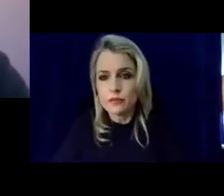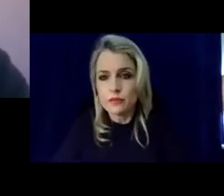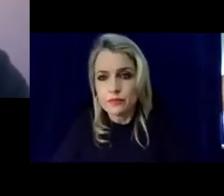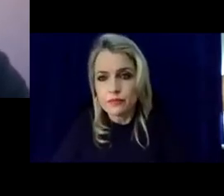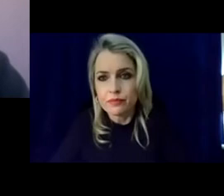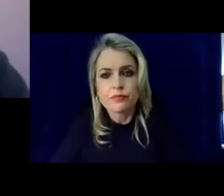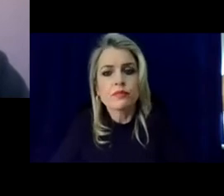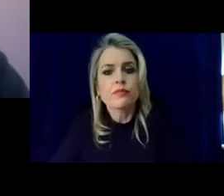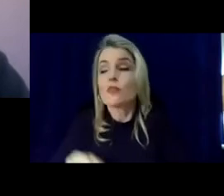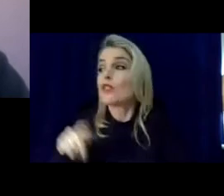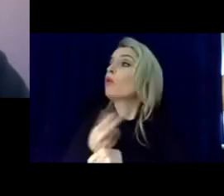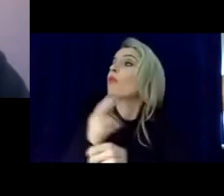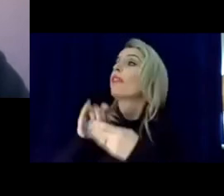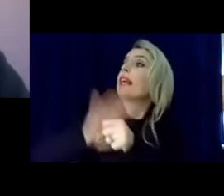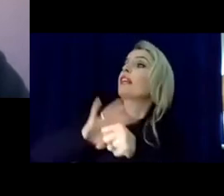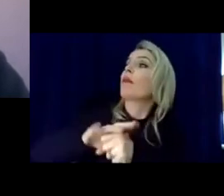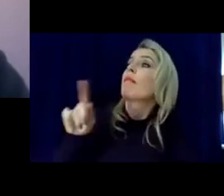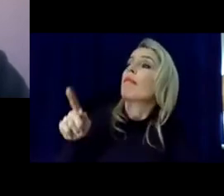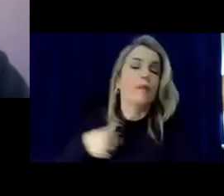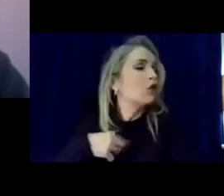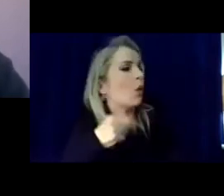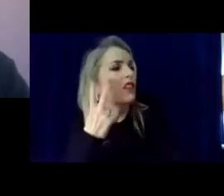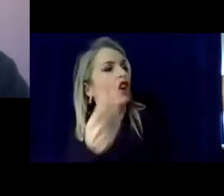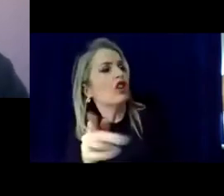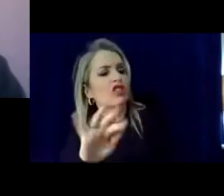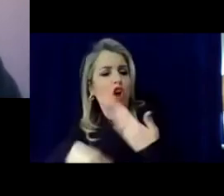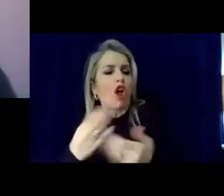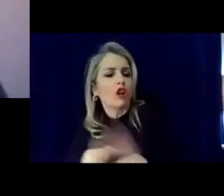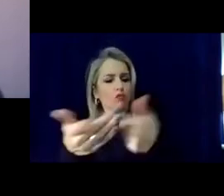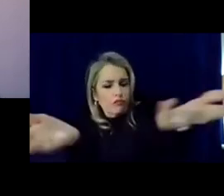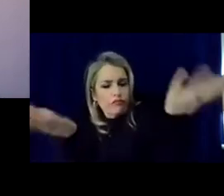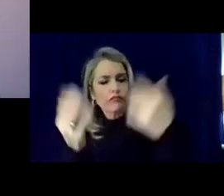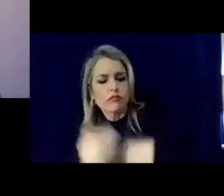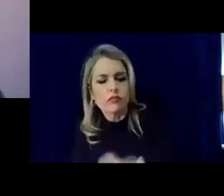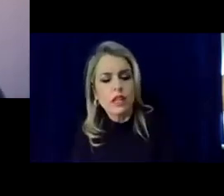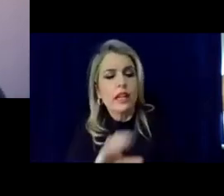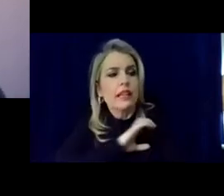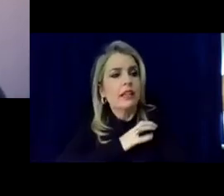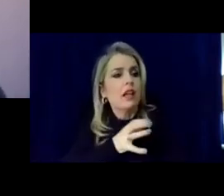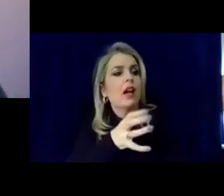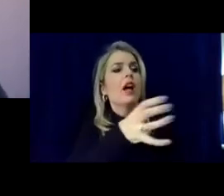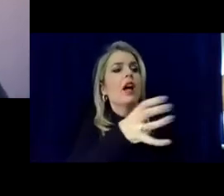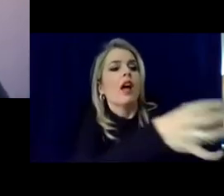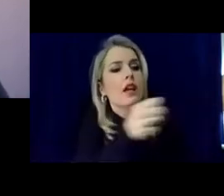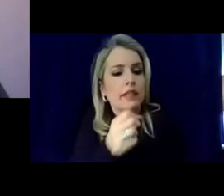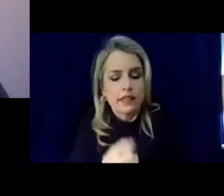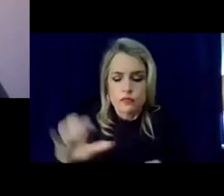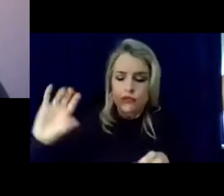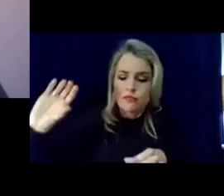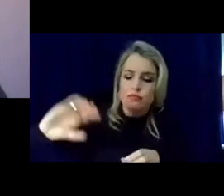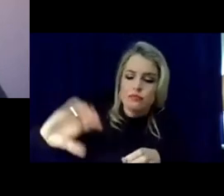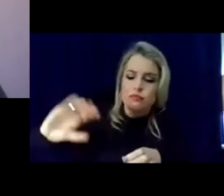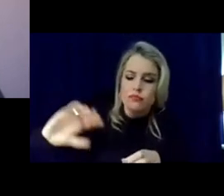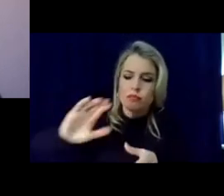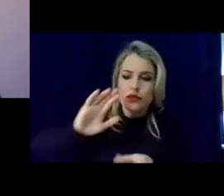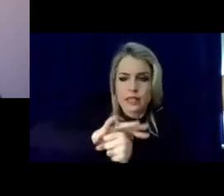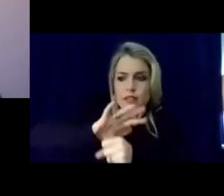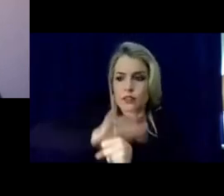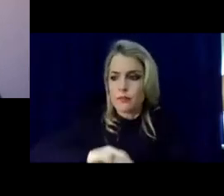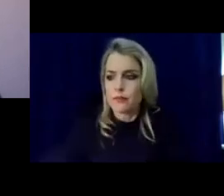Yo, you using that ketchup? Nah, I saw you, dog. Clinton reaches to grab the bottle, squirts it on his plate.